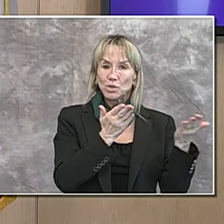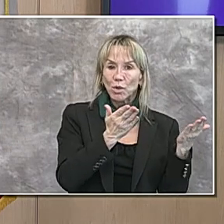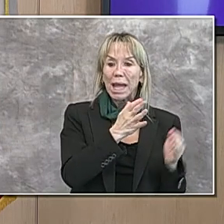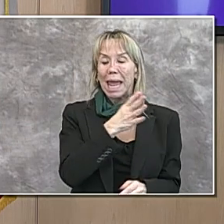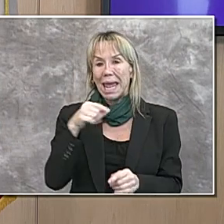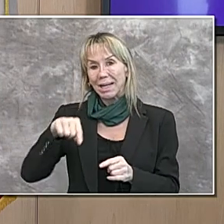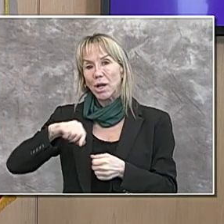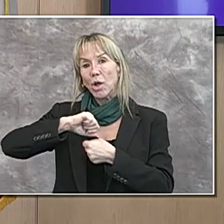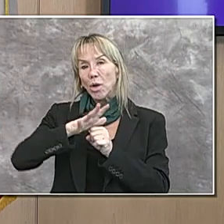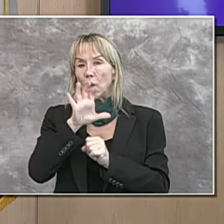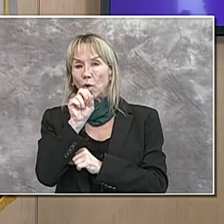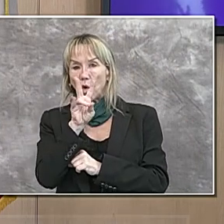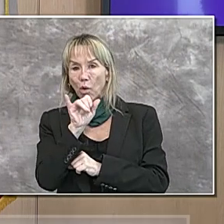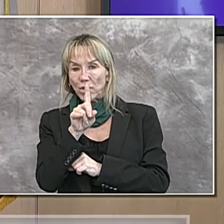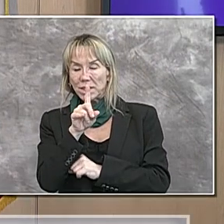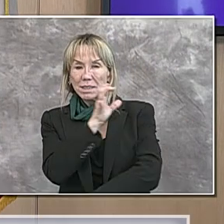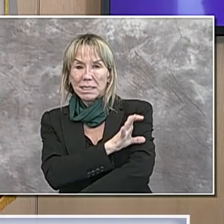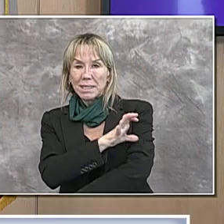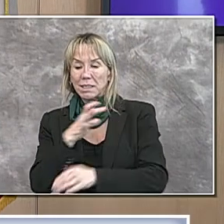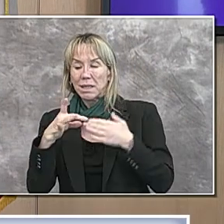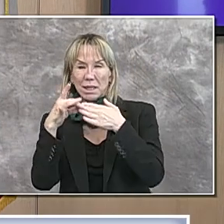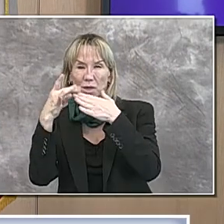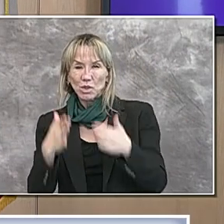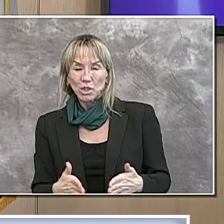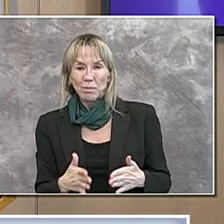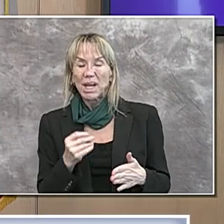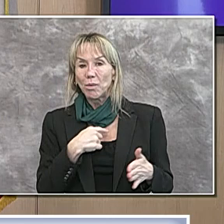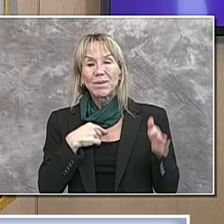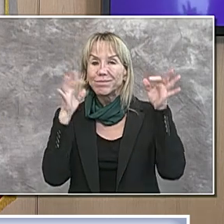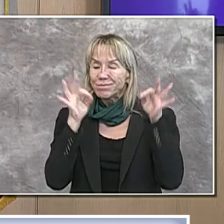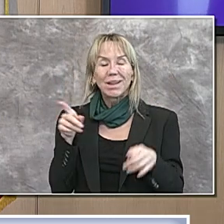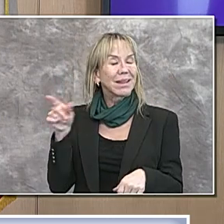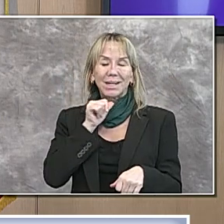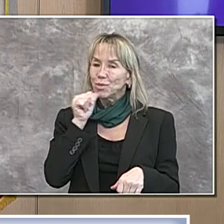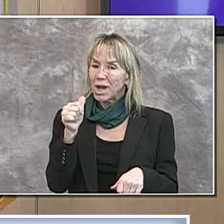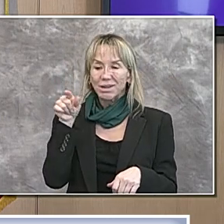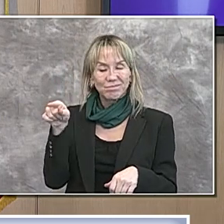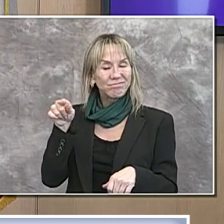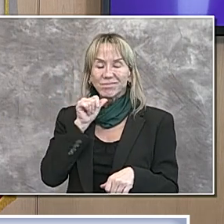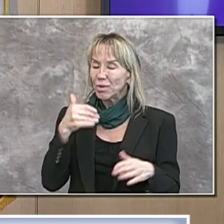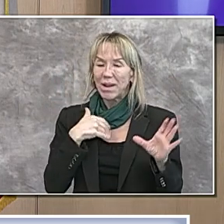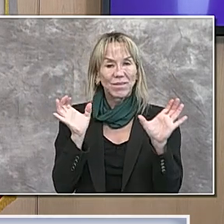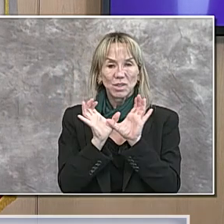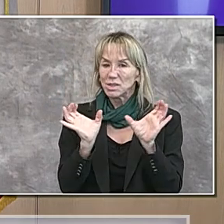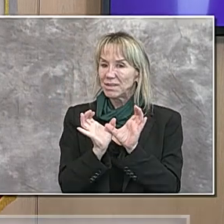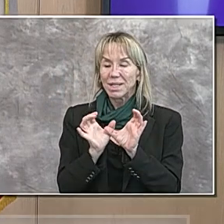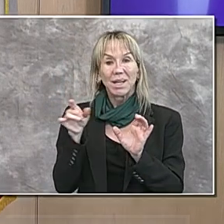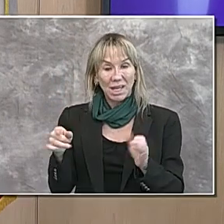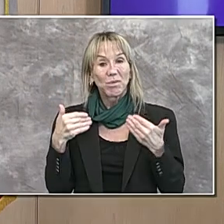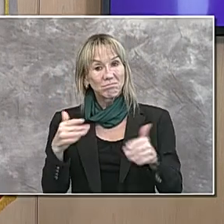Today, officials announced additional findings. We determined that they do not have a CLIA certificate to be able to do the testing that they were